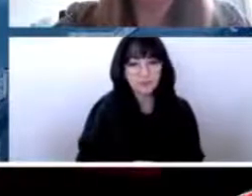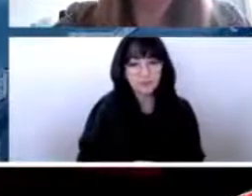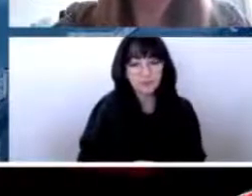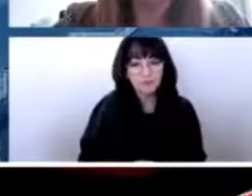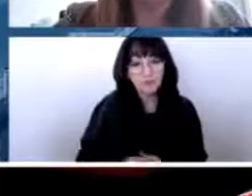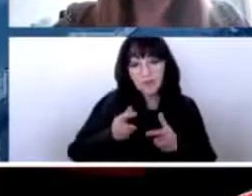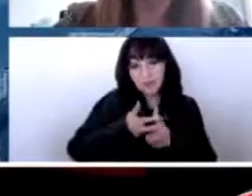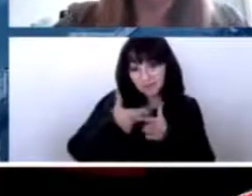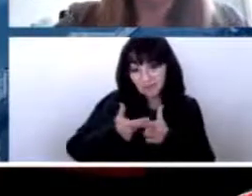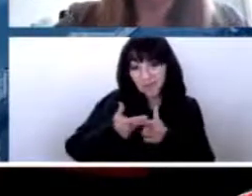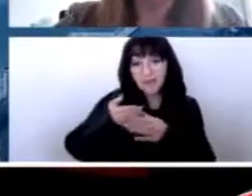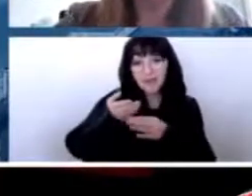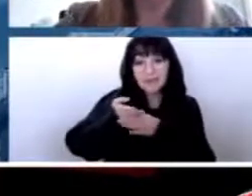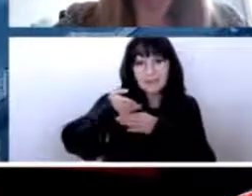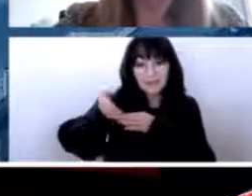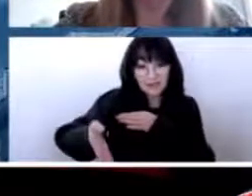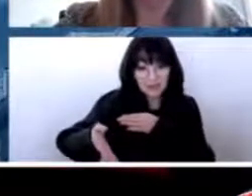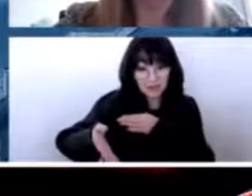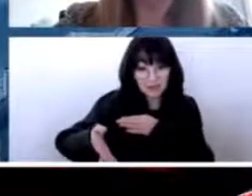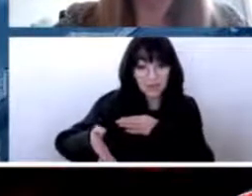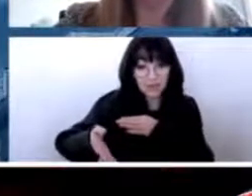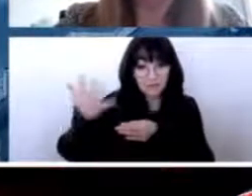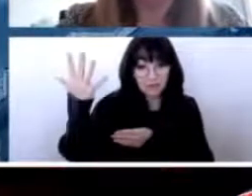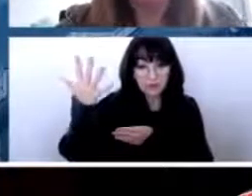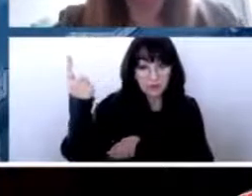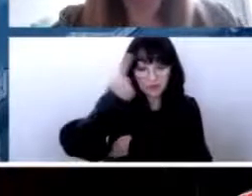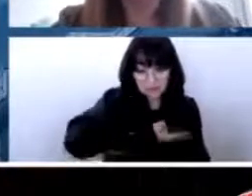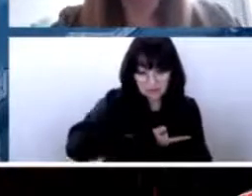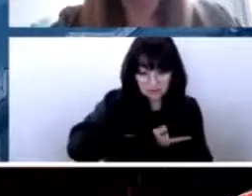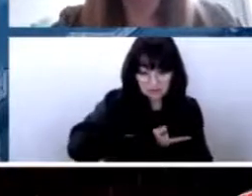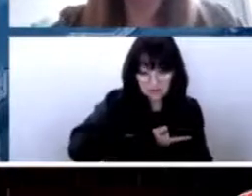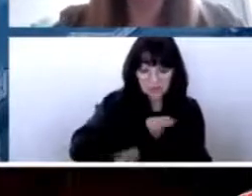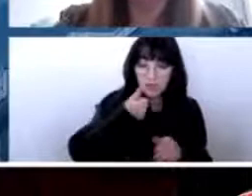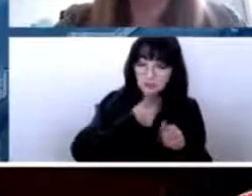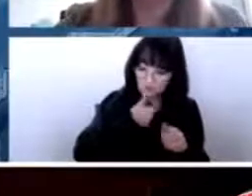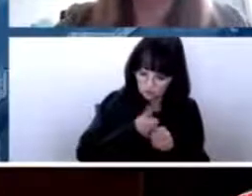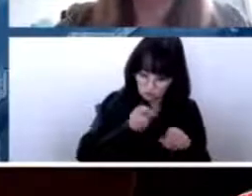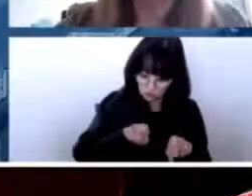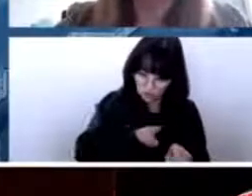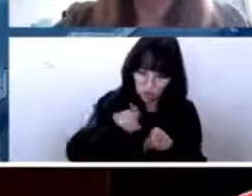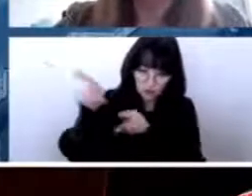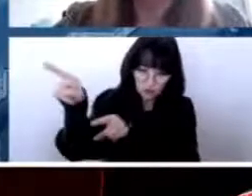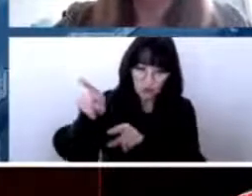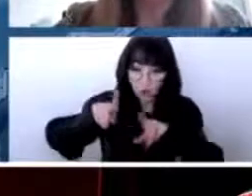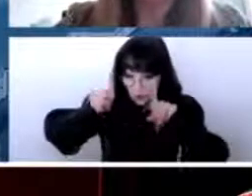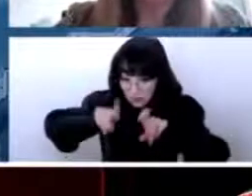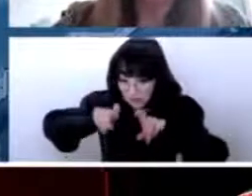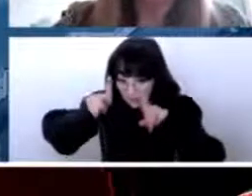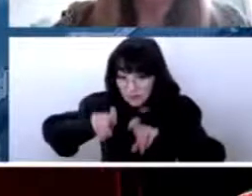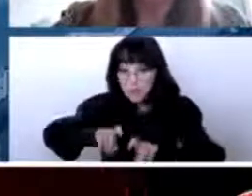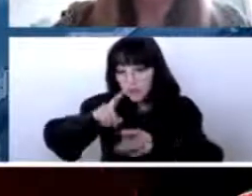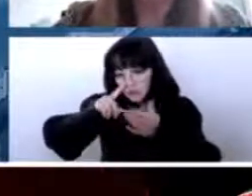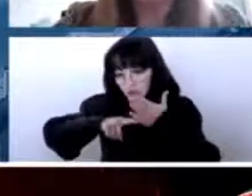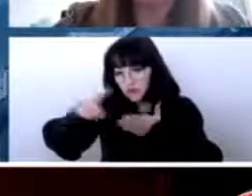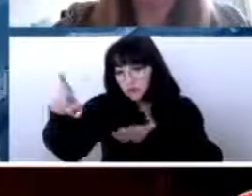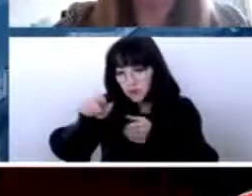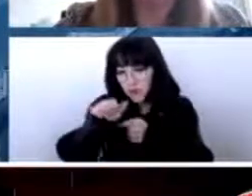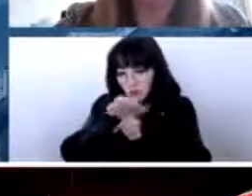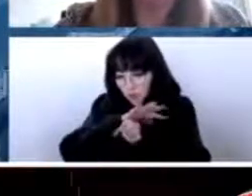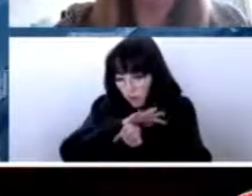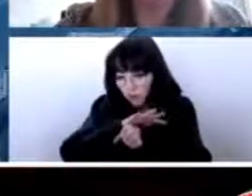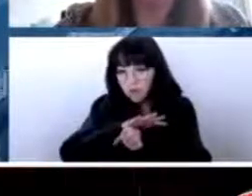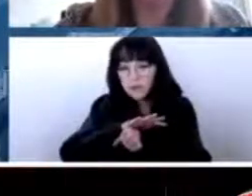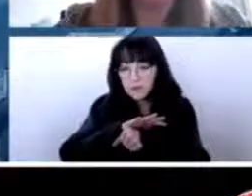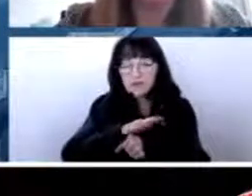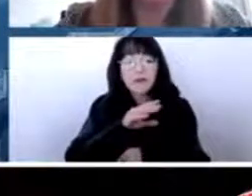then at that point, you should get a test to check for COVID, and also